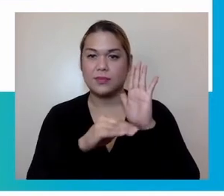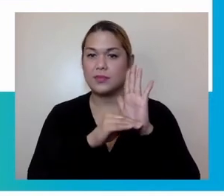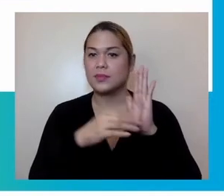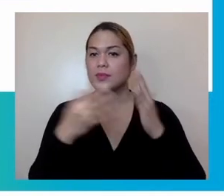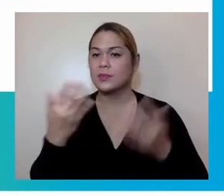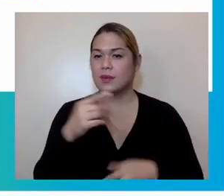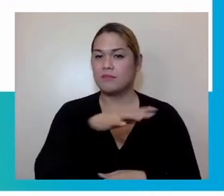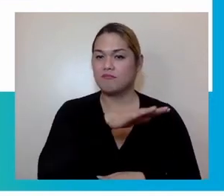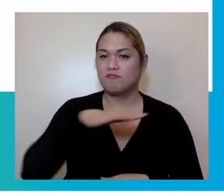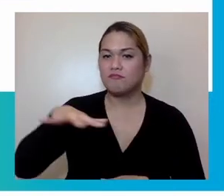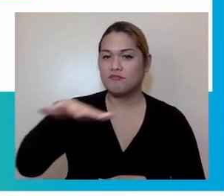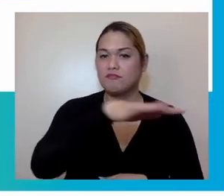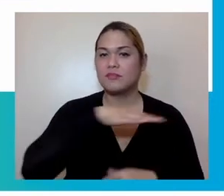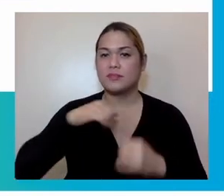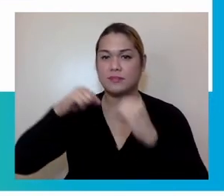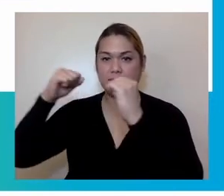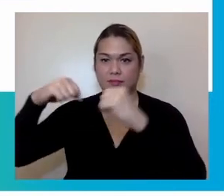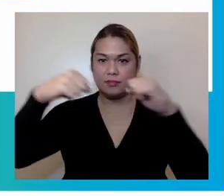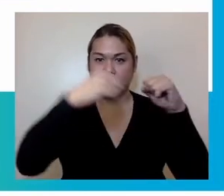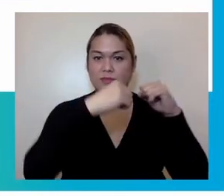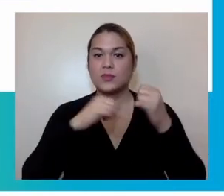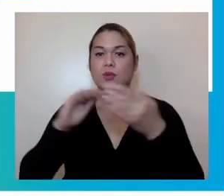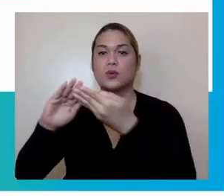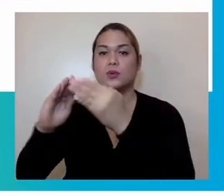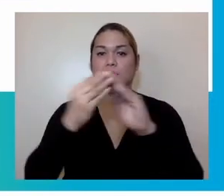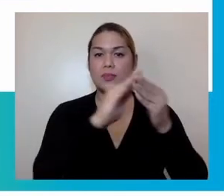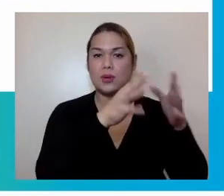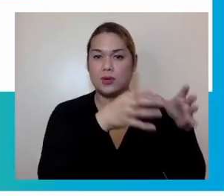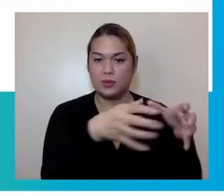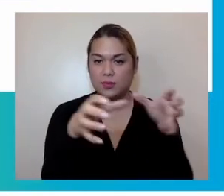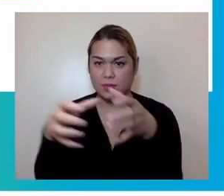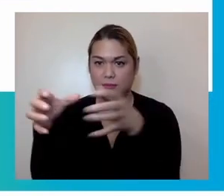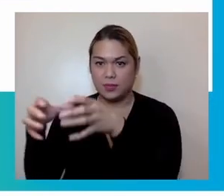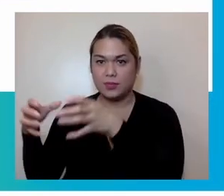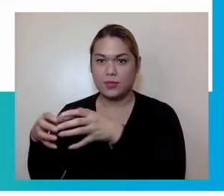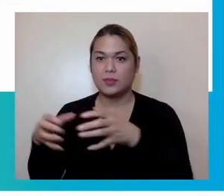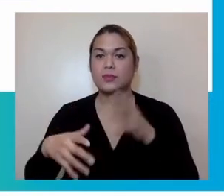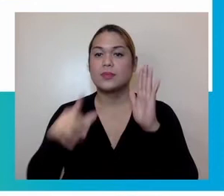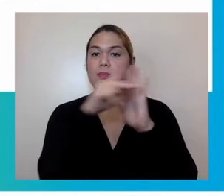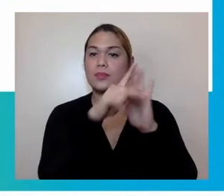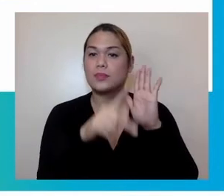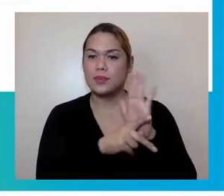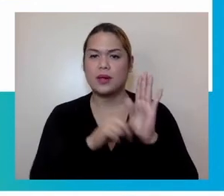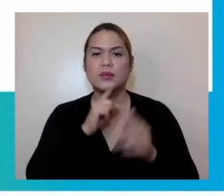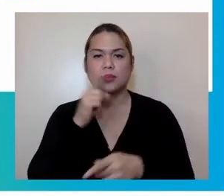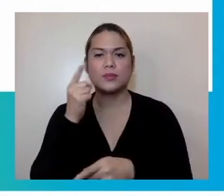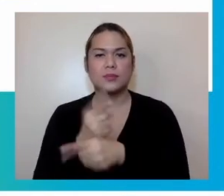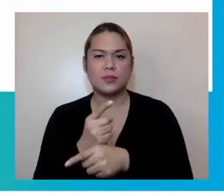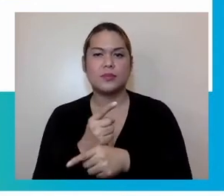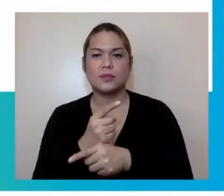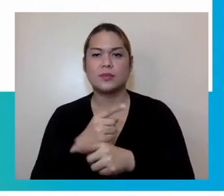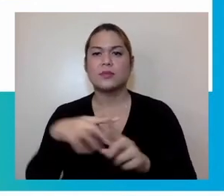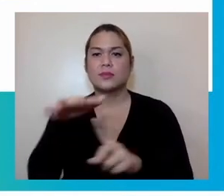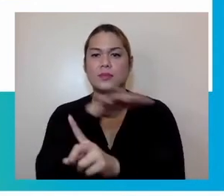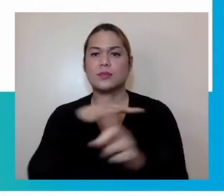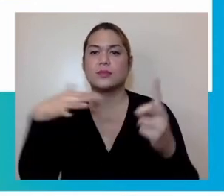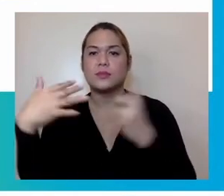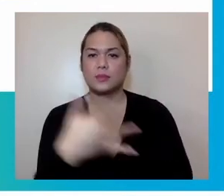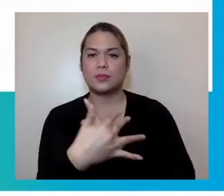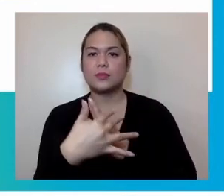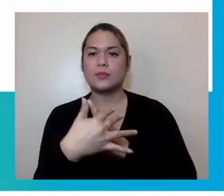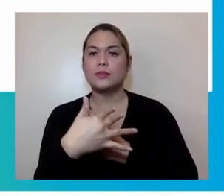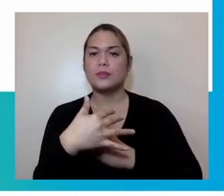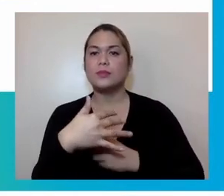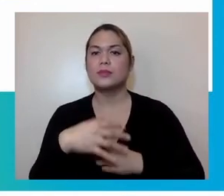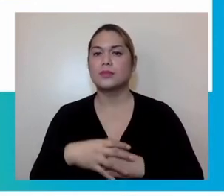environment, we need the right incentives, because we can't solve these issues on the project